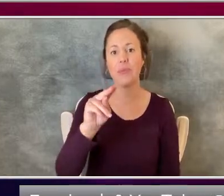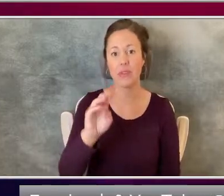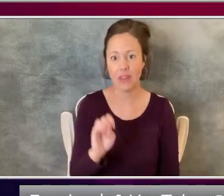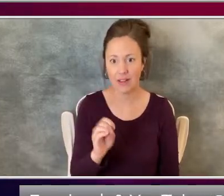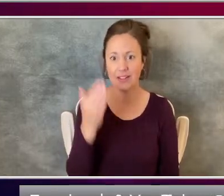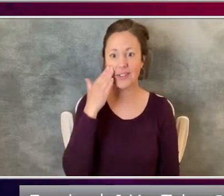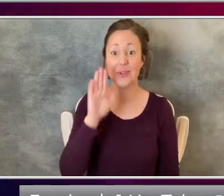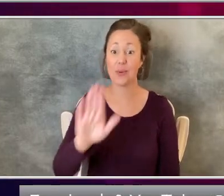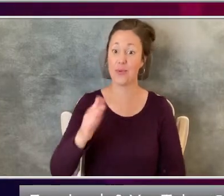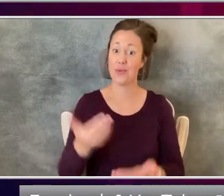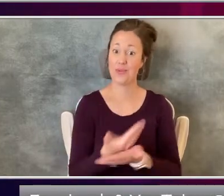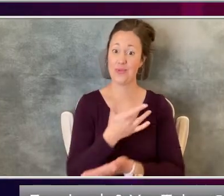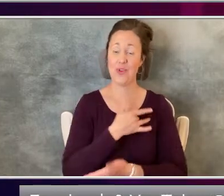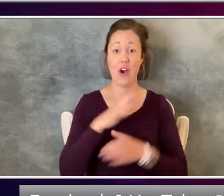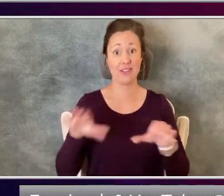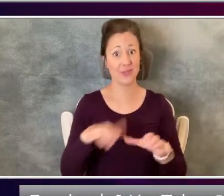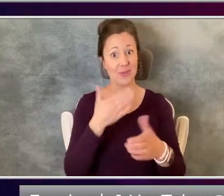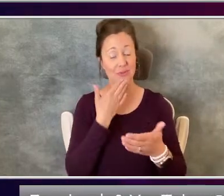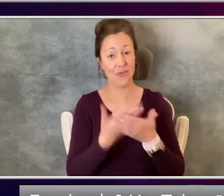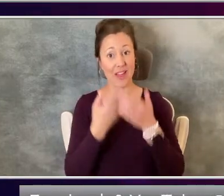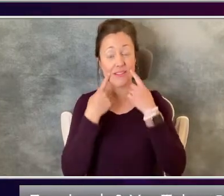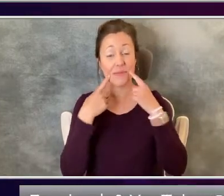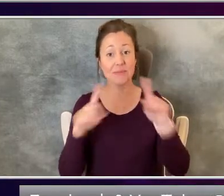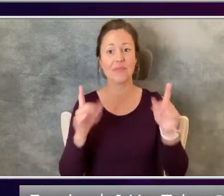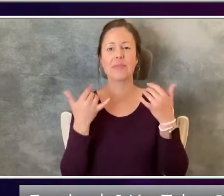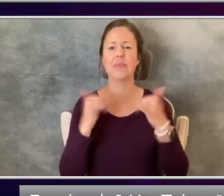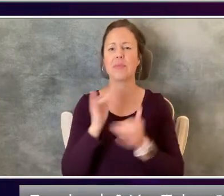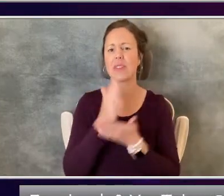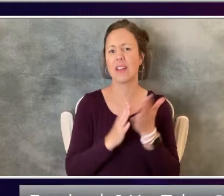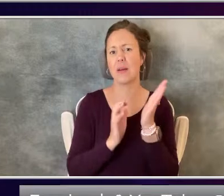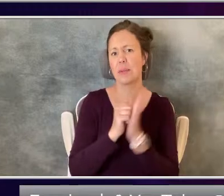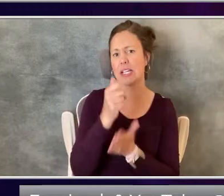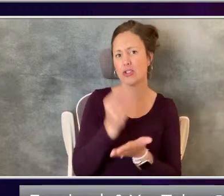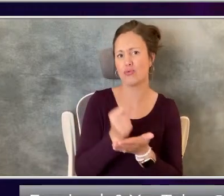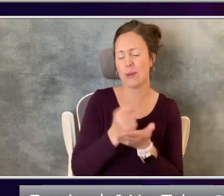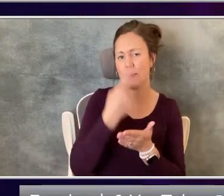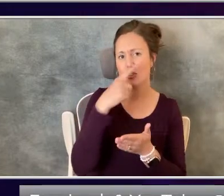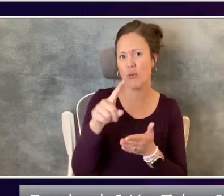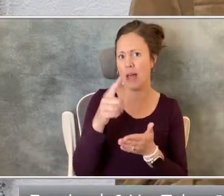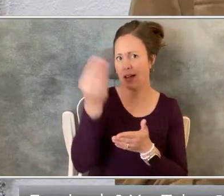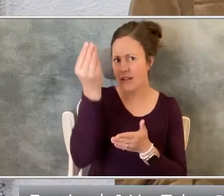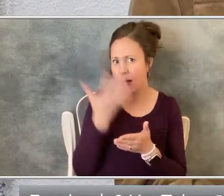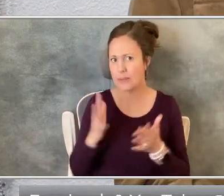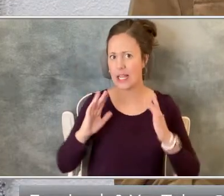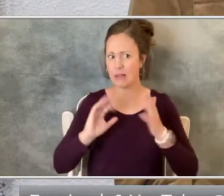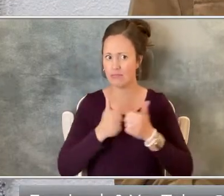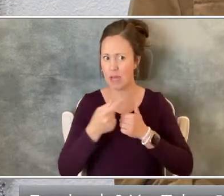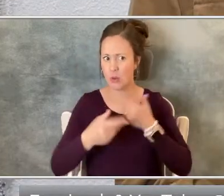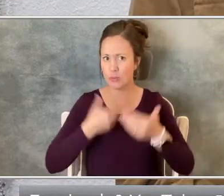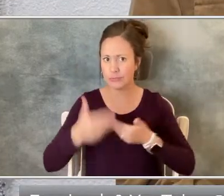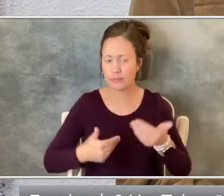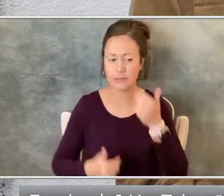is doing well. You're still receiving some cancer treatment. Can you update us on how you're doing?